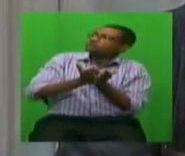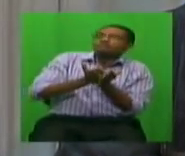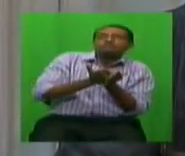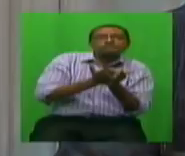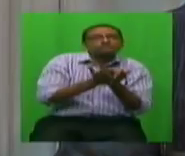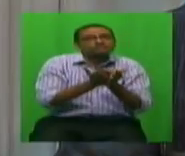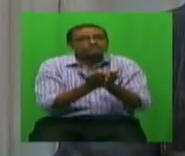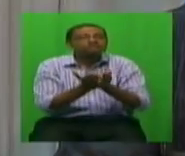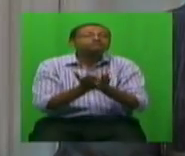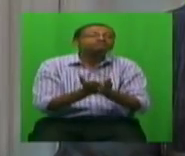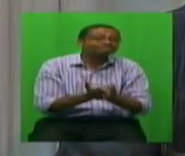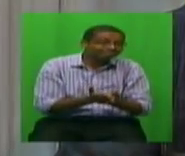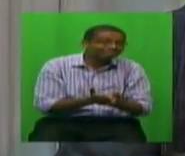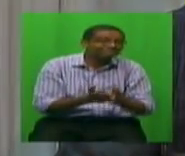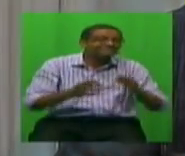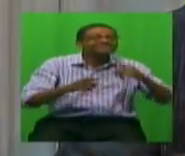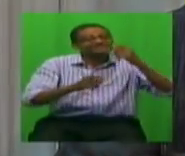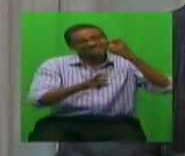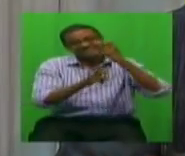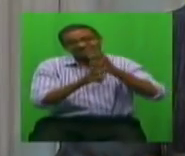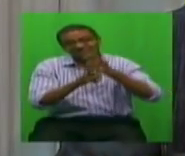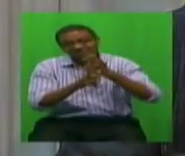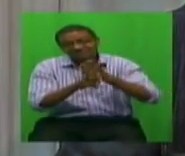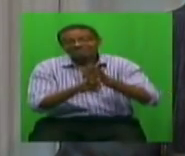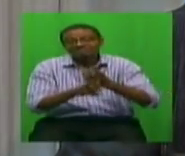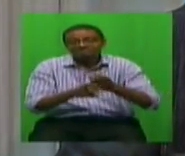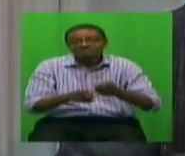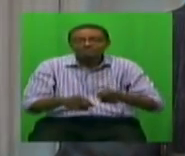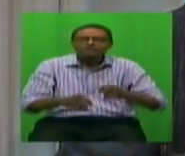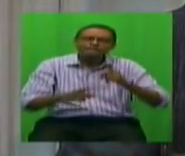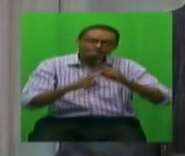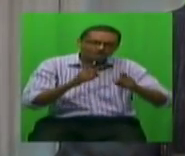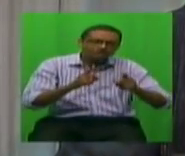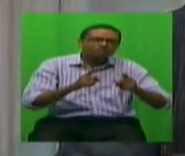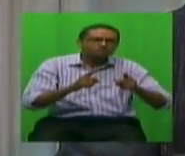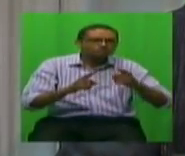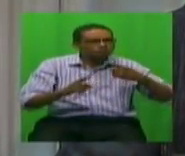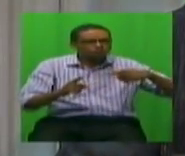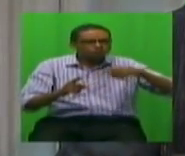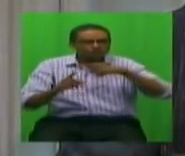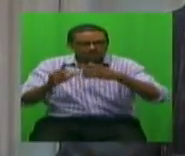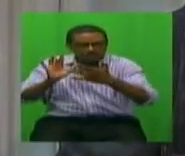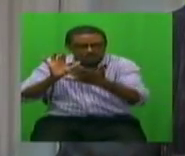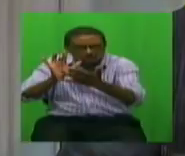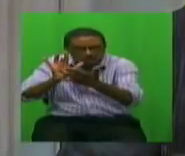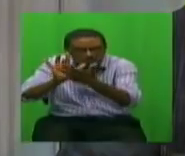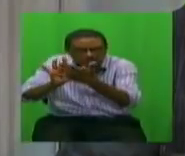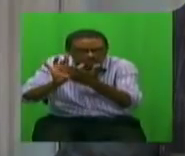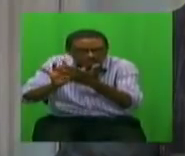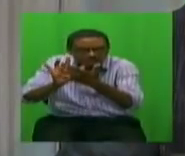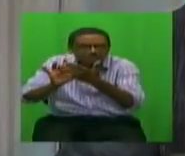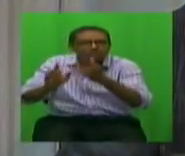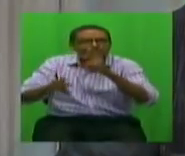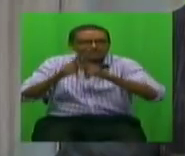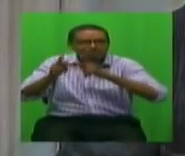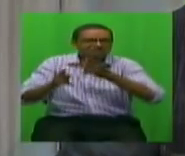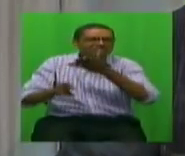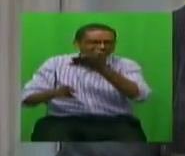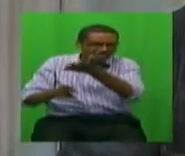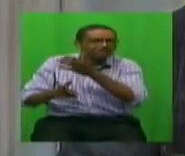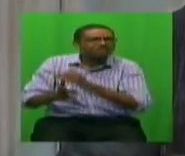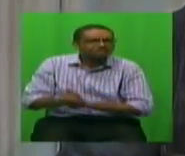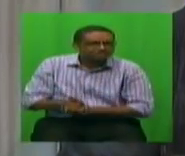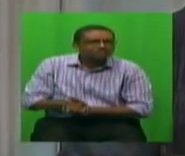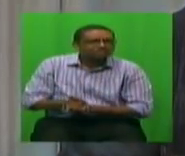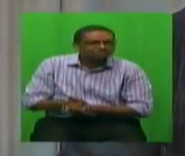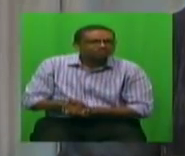on, you get into a lot of difficulties in getting there. But we do maintain contact with people who are in there. And the last